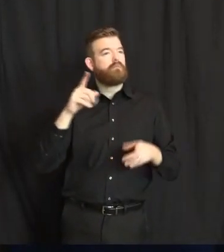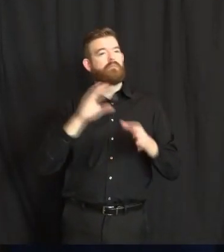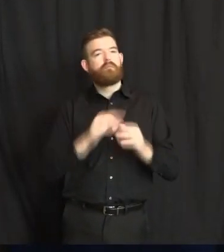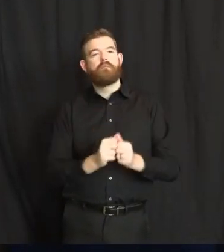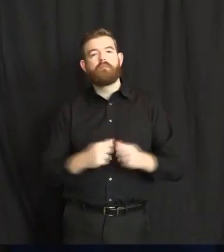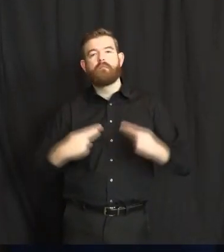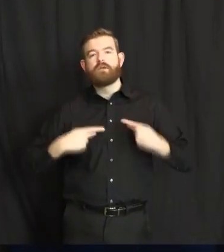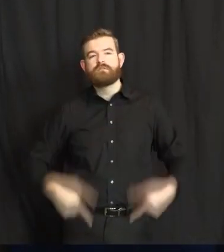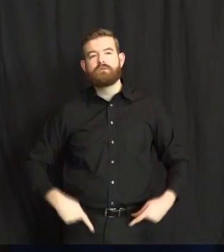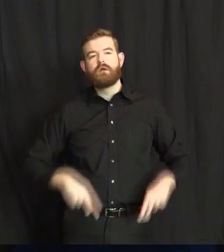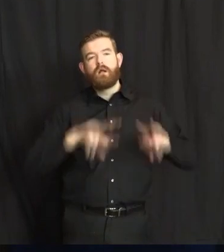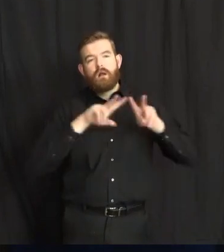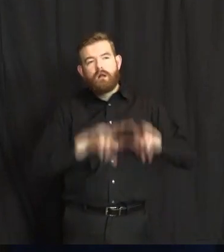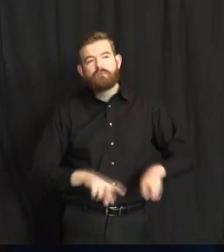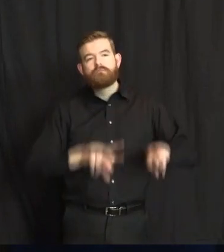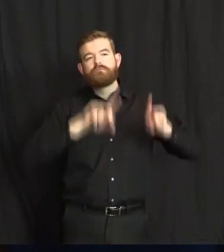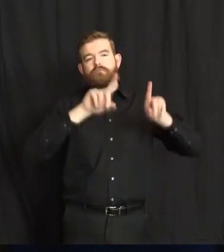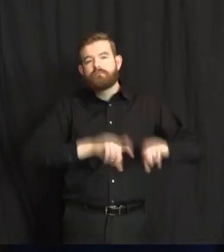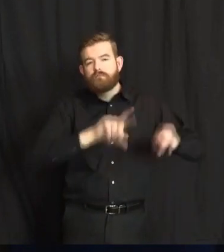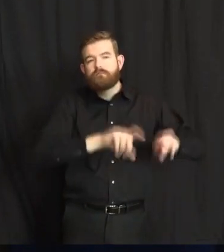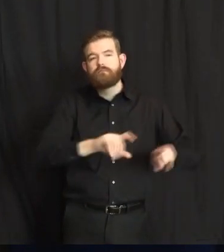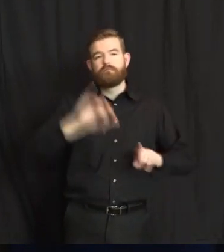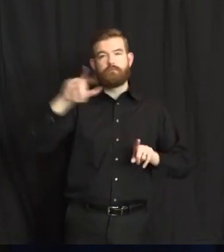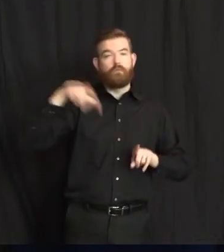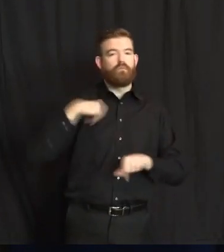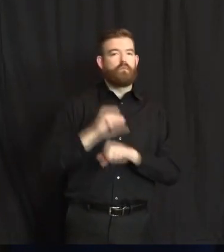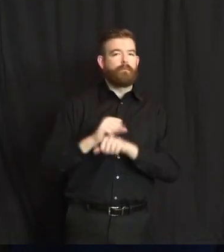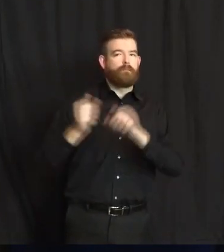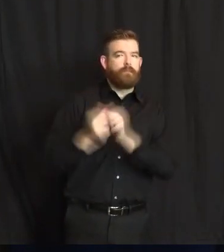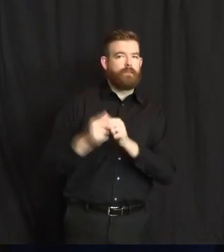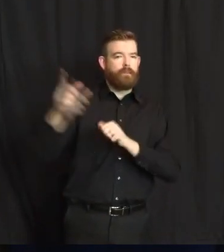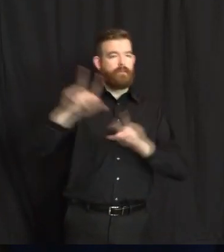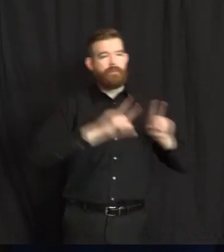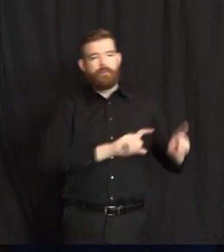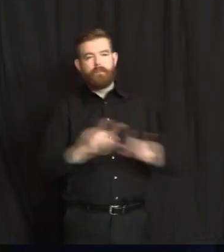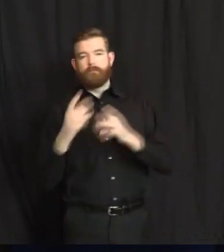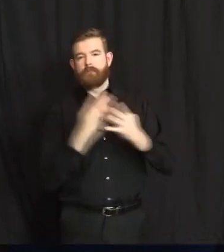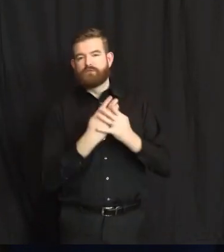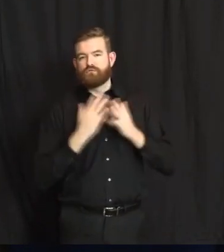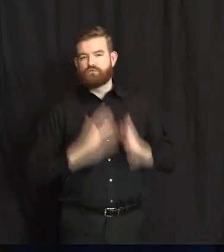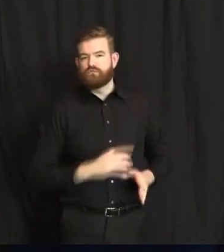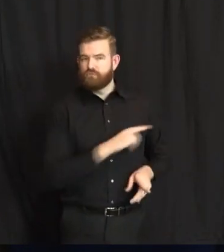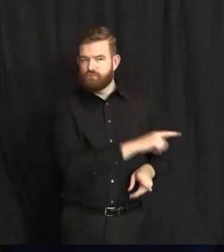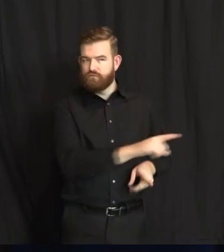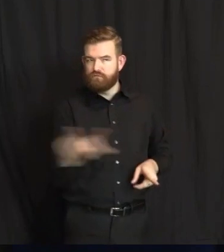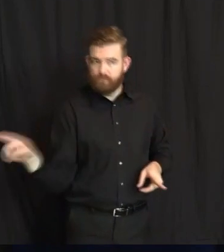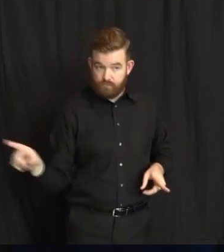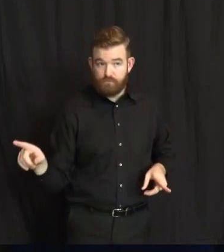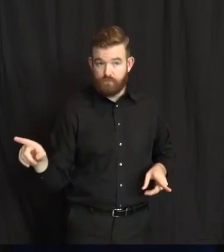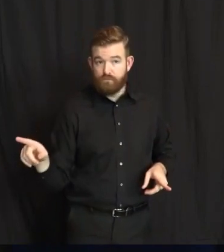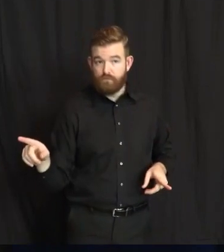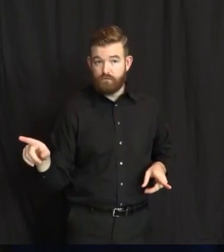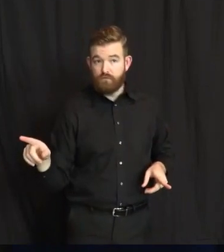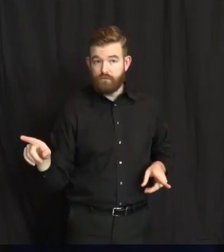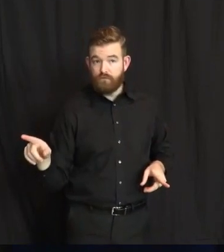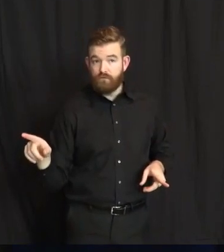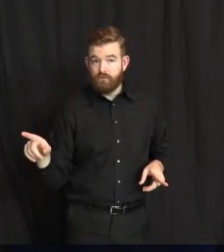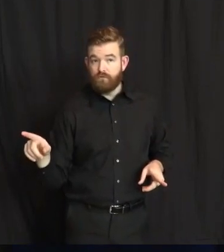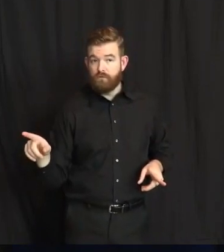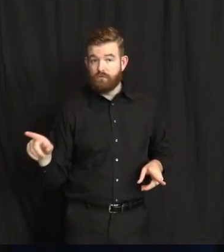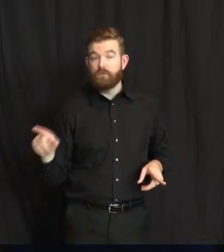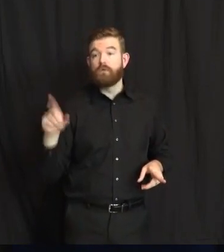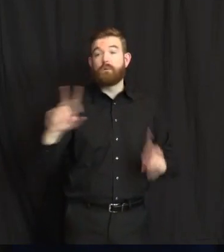care, and so we work closely with them, and they're advising us along with the DOH on how we